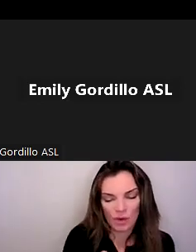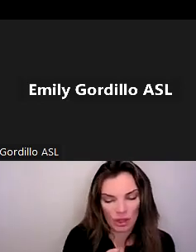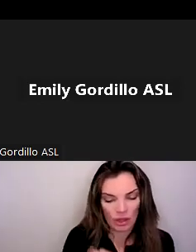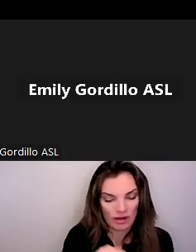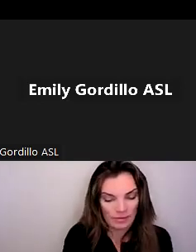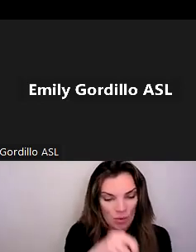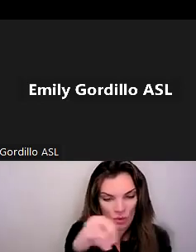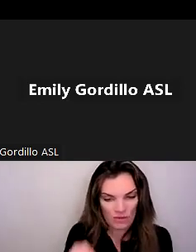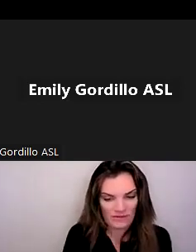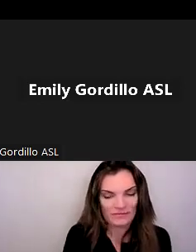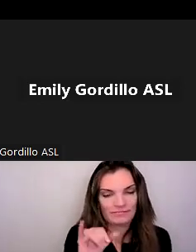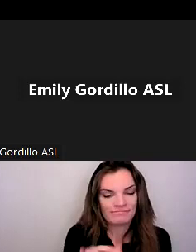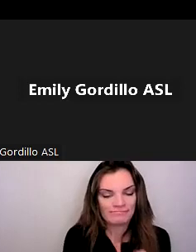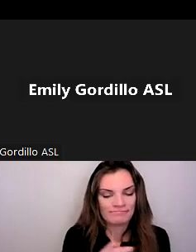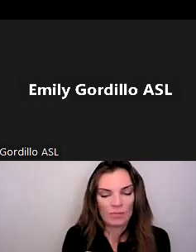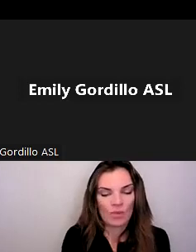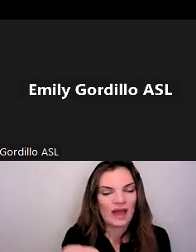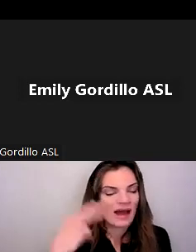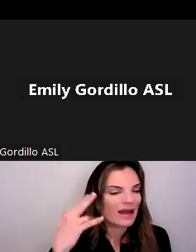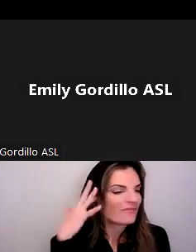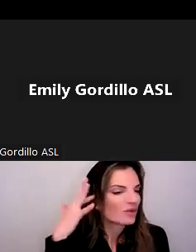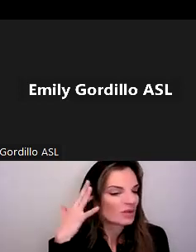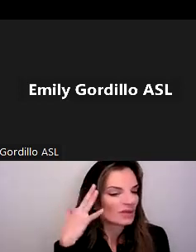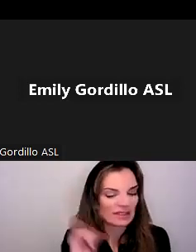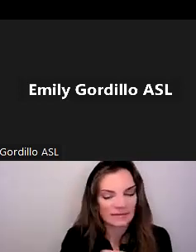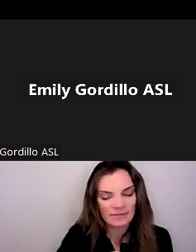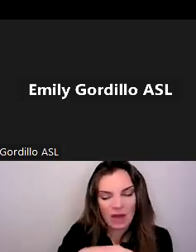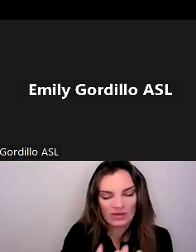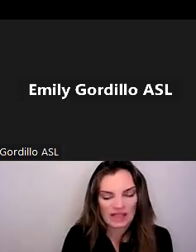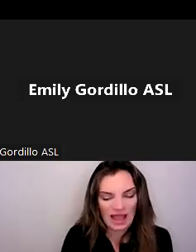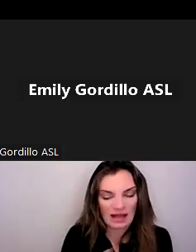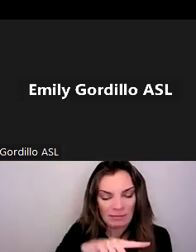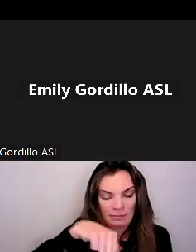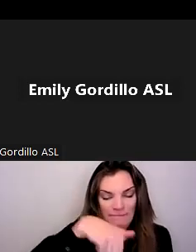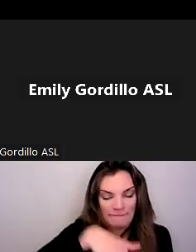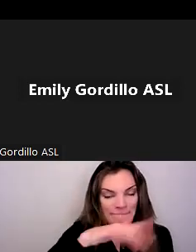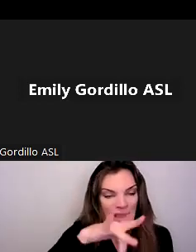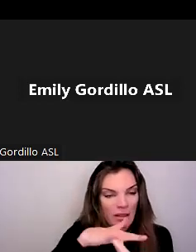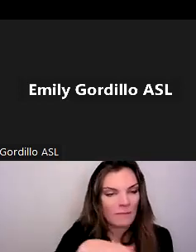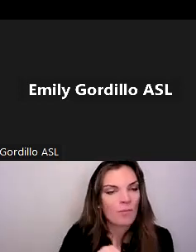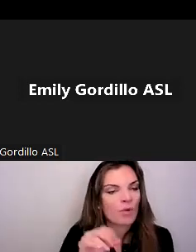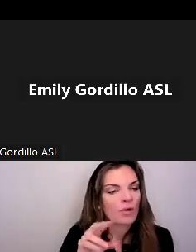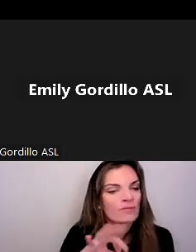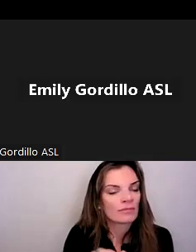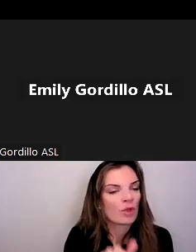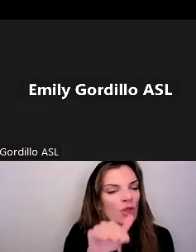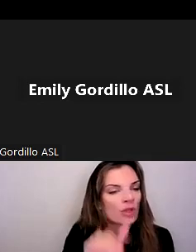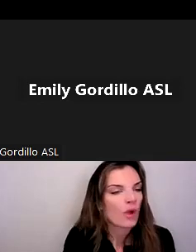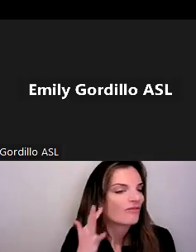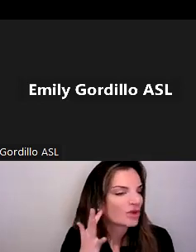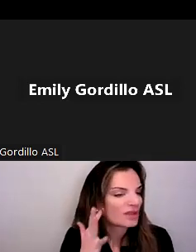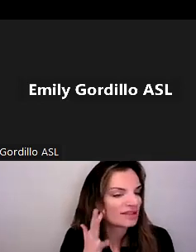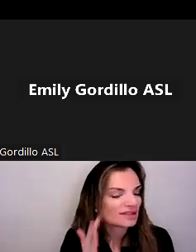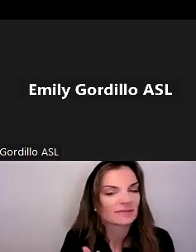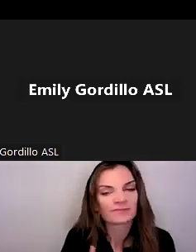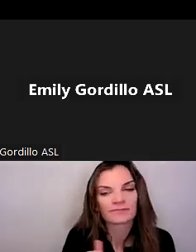arranged tonotopically with high frequencies on the outside edge. And then as it winds in toward the center, they become lower and lower frequency. So if you think about